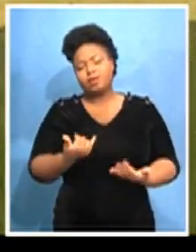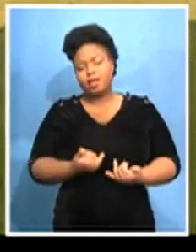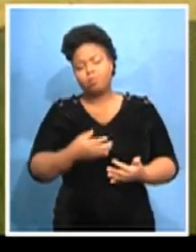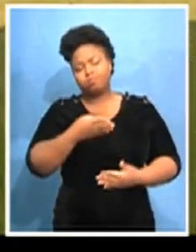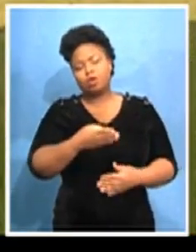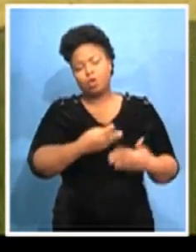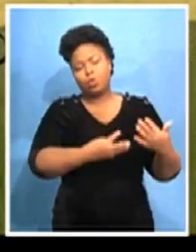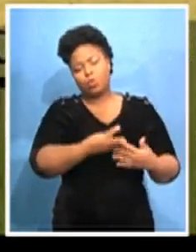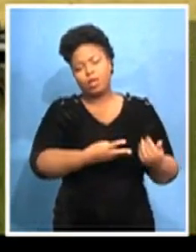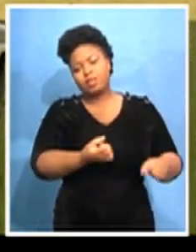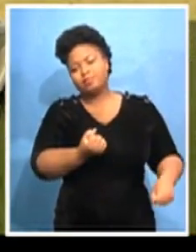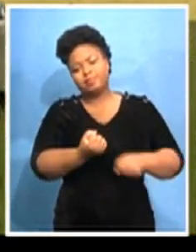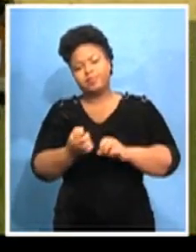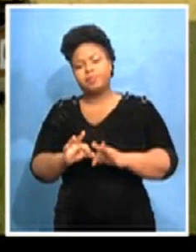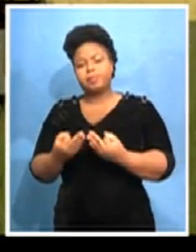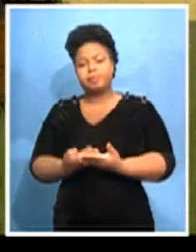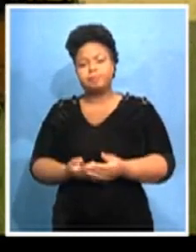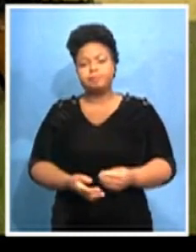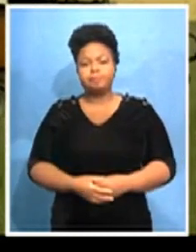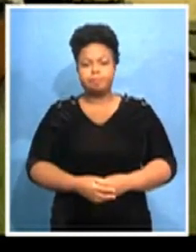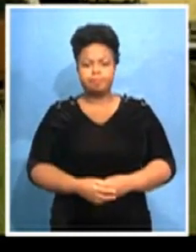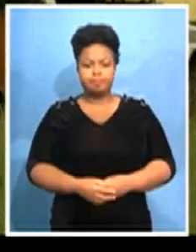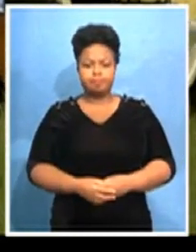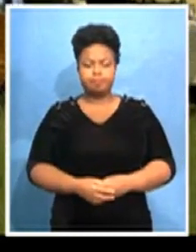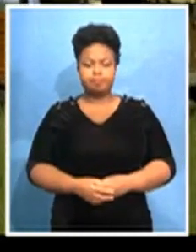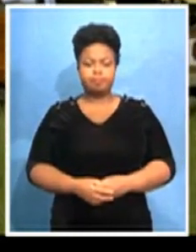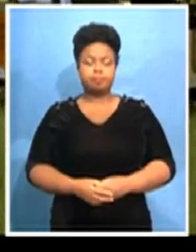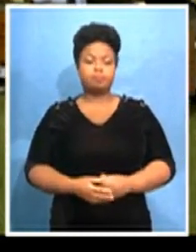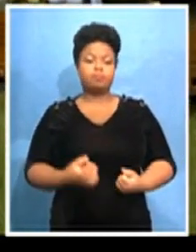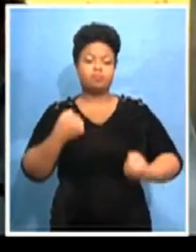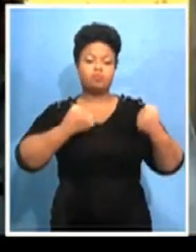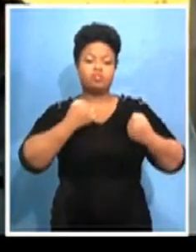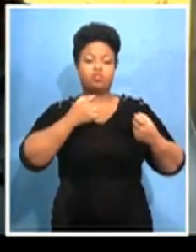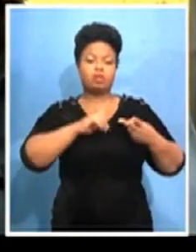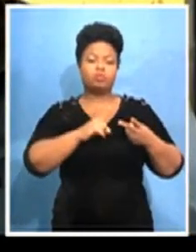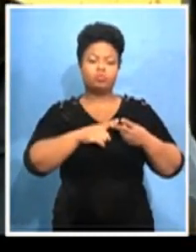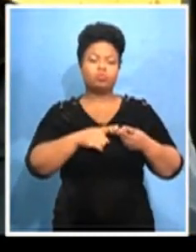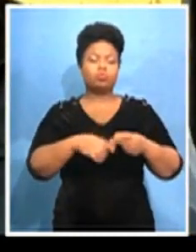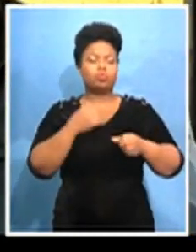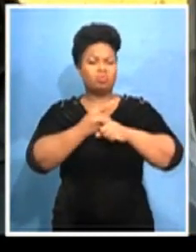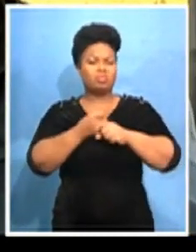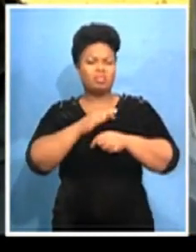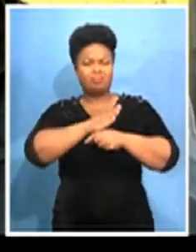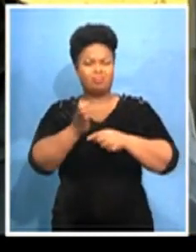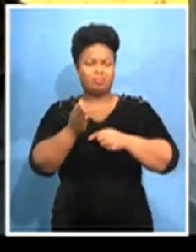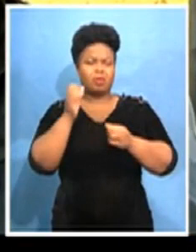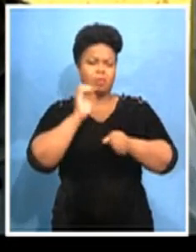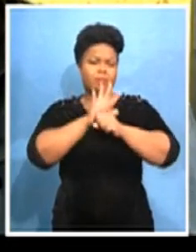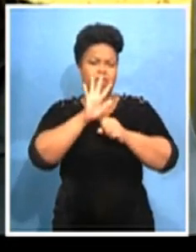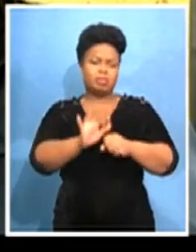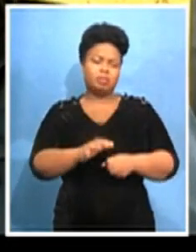The value chain from tracker to taxidermist has been impacted. The ripple effect that